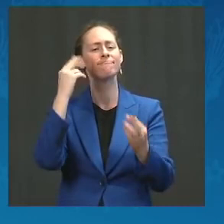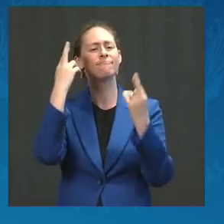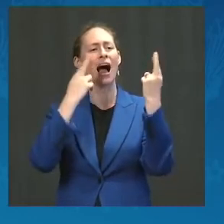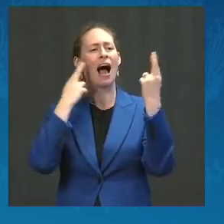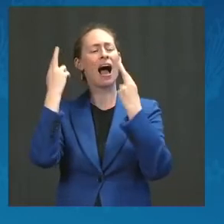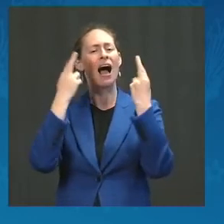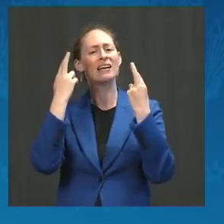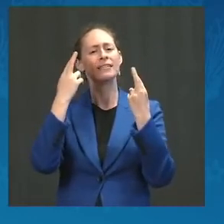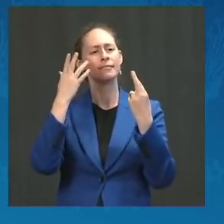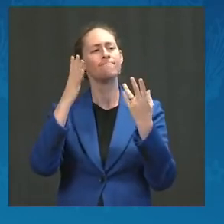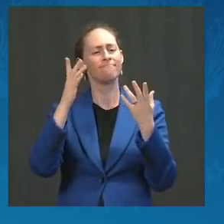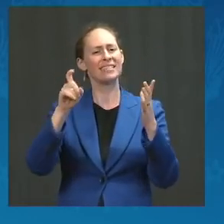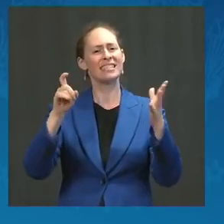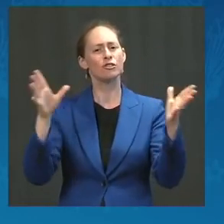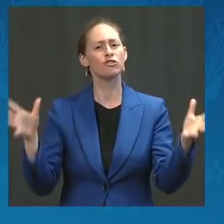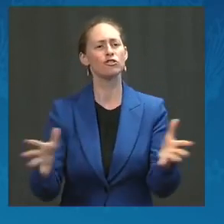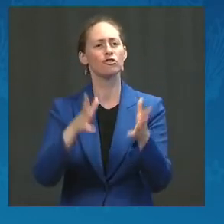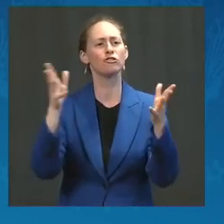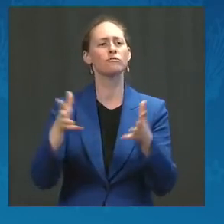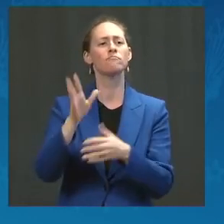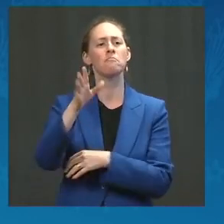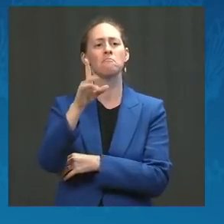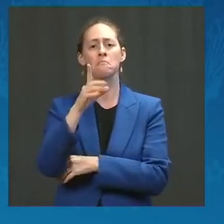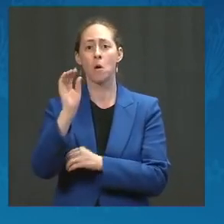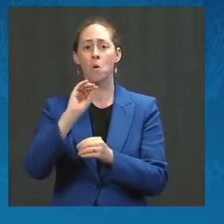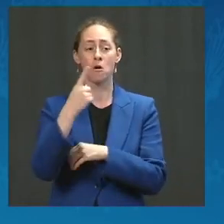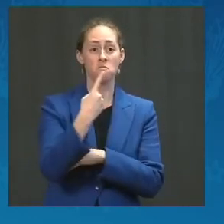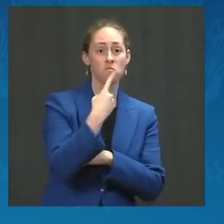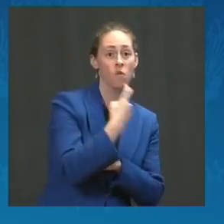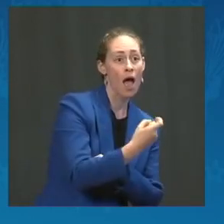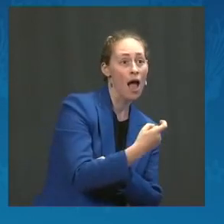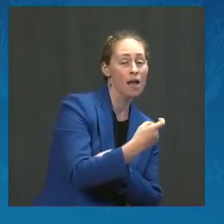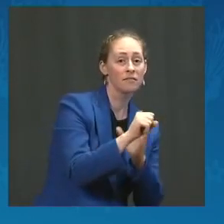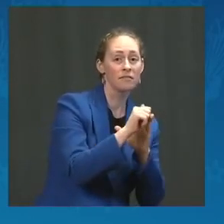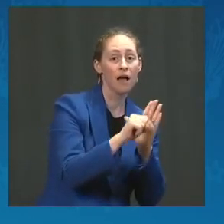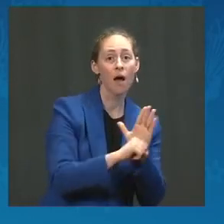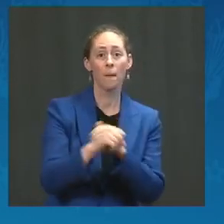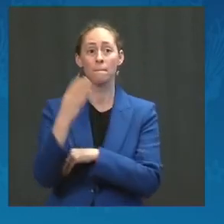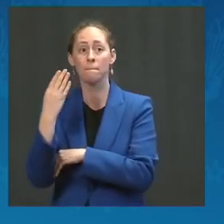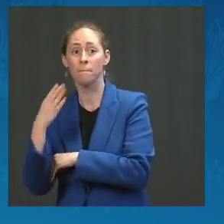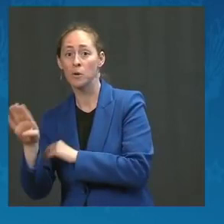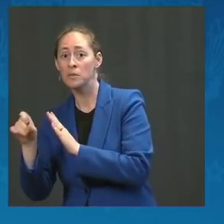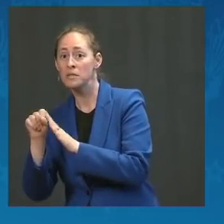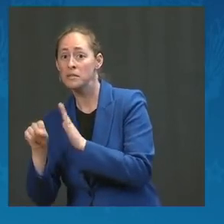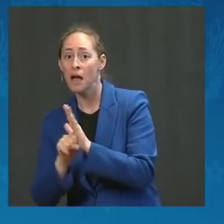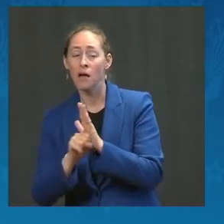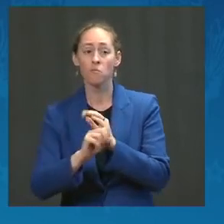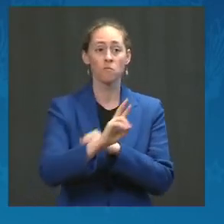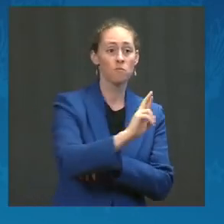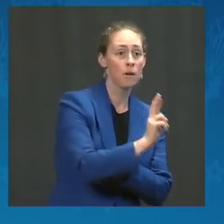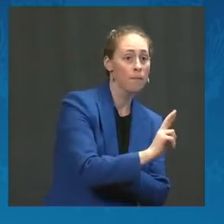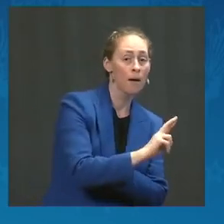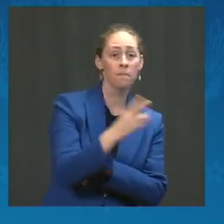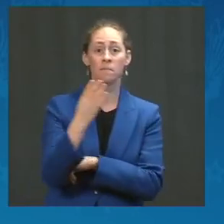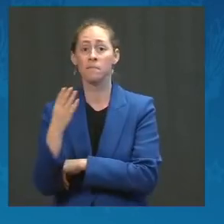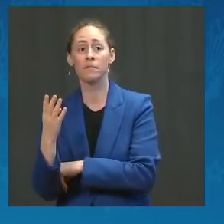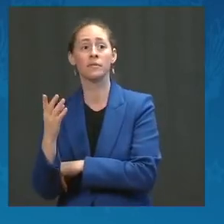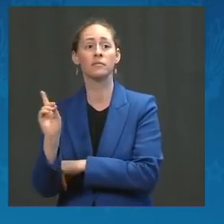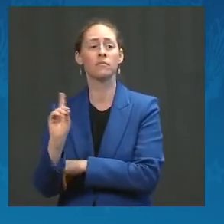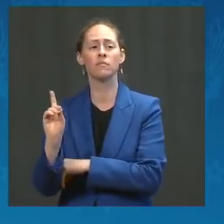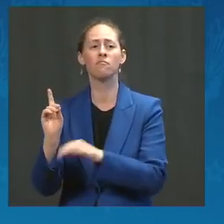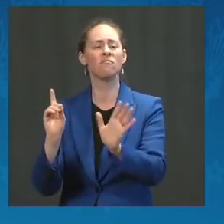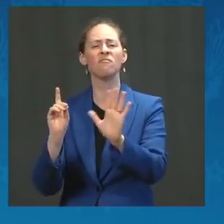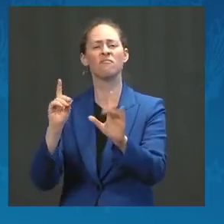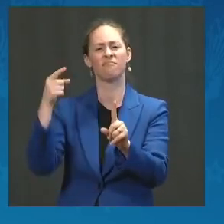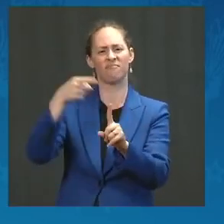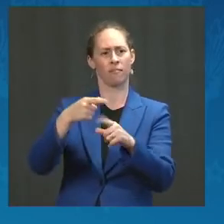this is not about red states and blue states. It's literally about life and death. It's